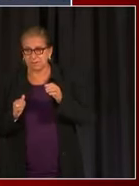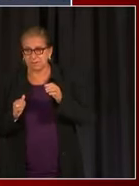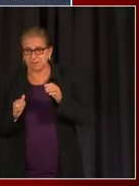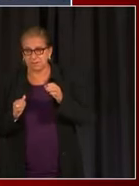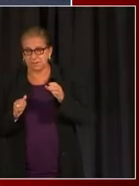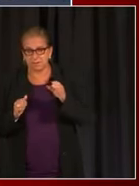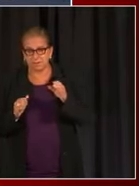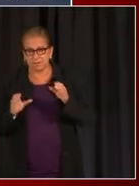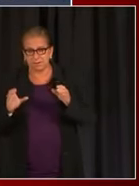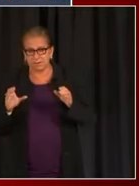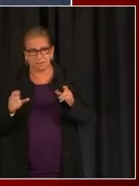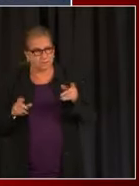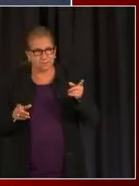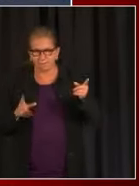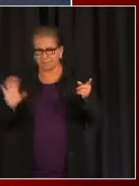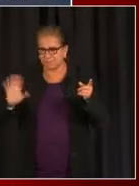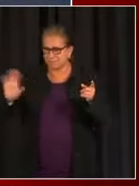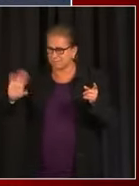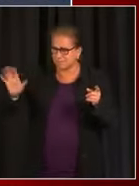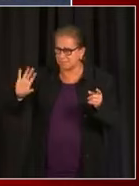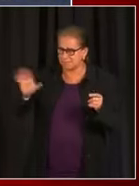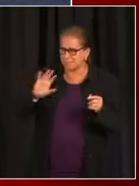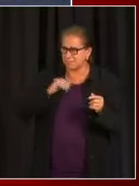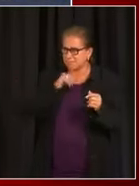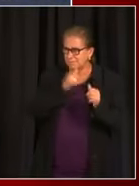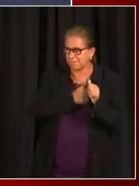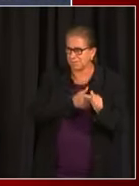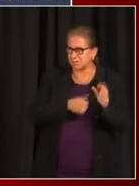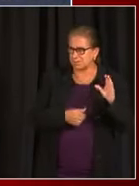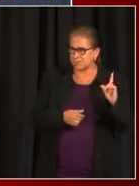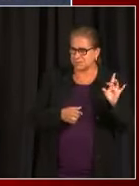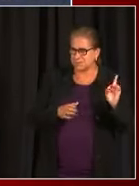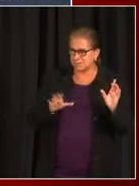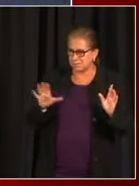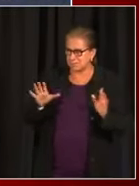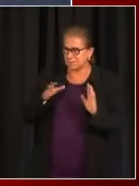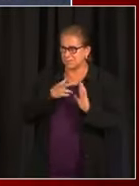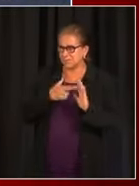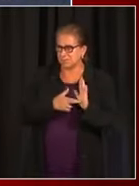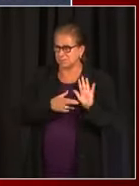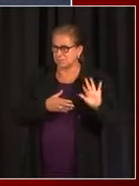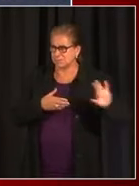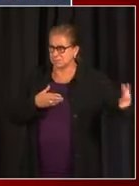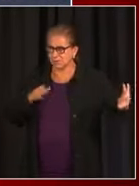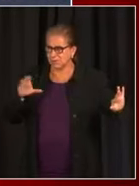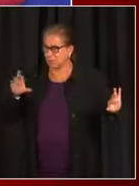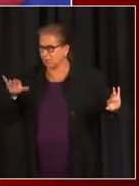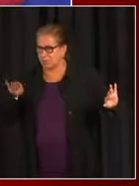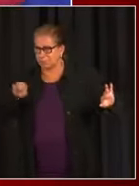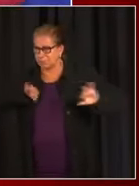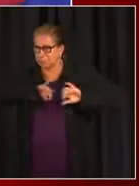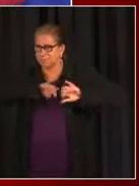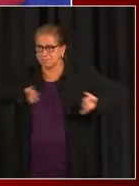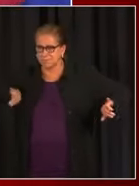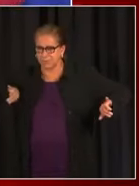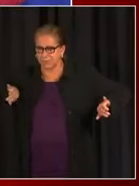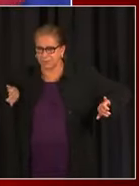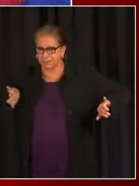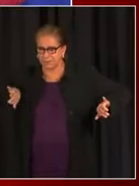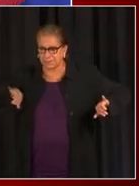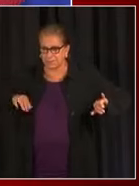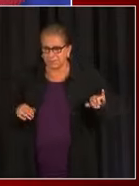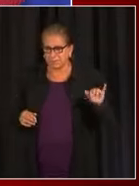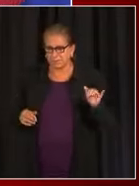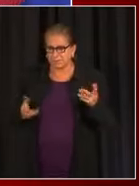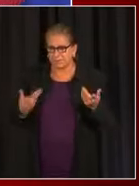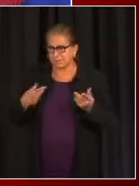They're not going by, I have to stop you there. They're not going by CDC guidelines. Well, okay, well. The CDC doesn't say they